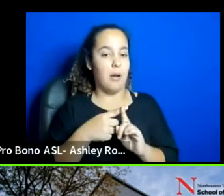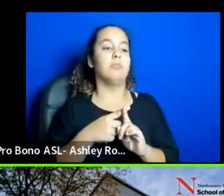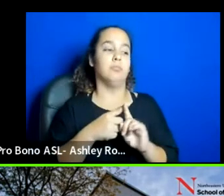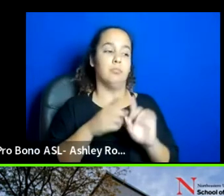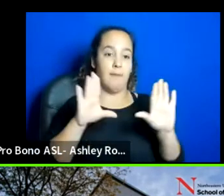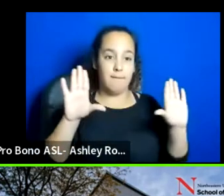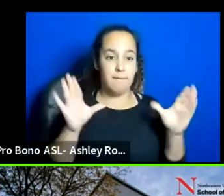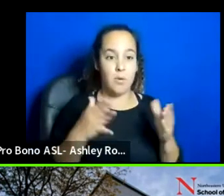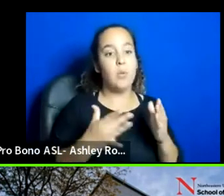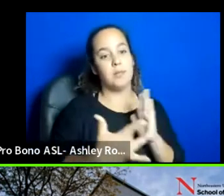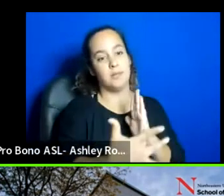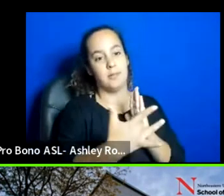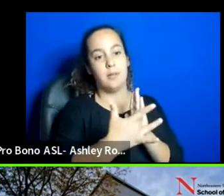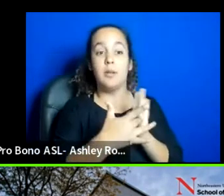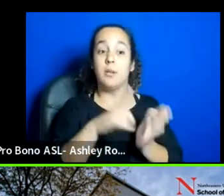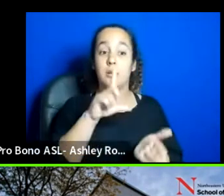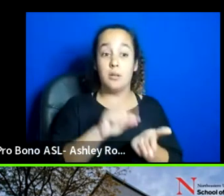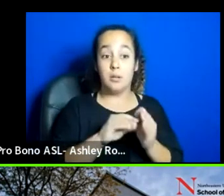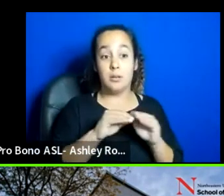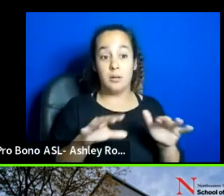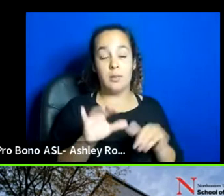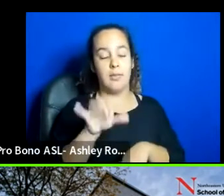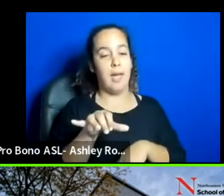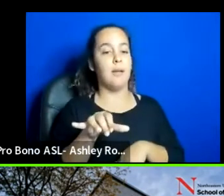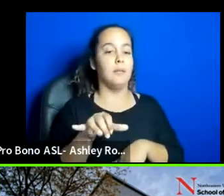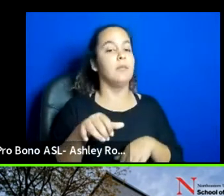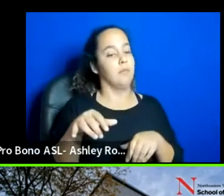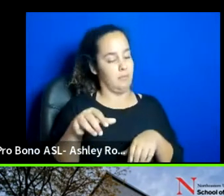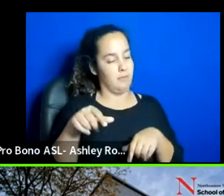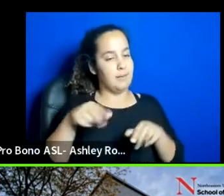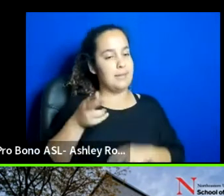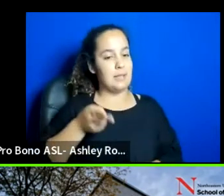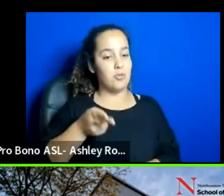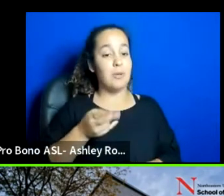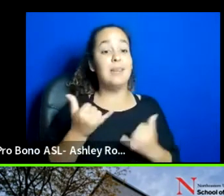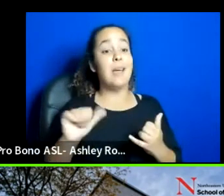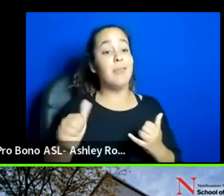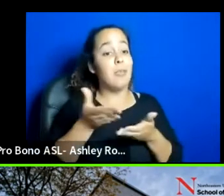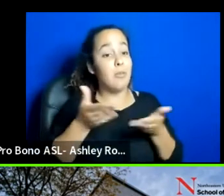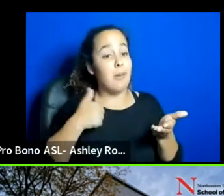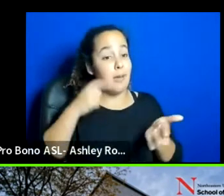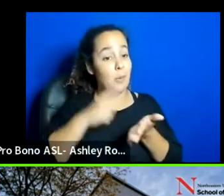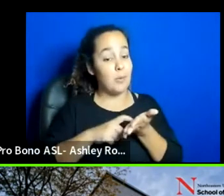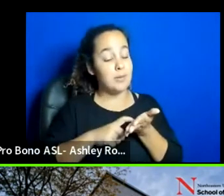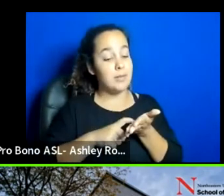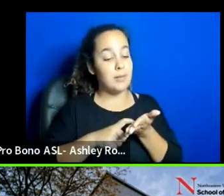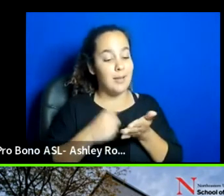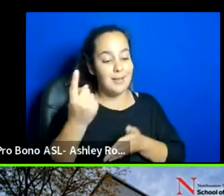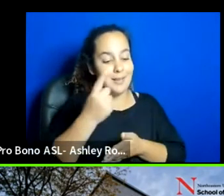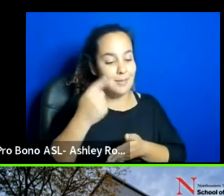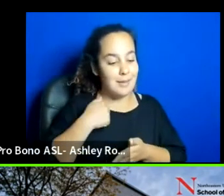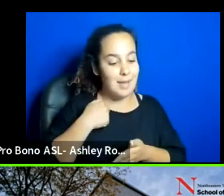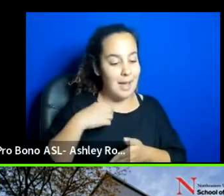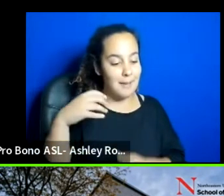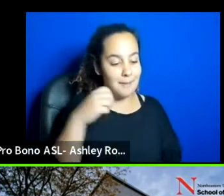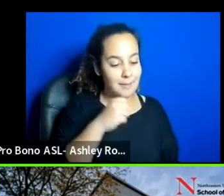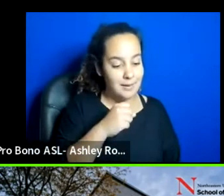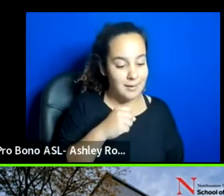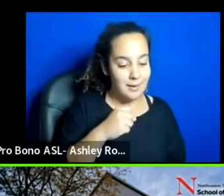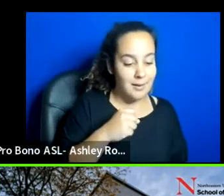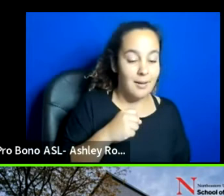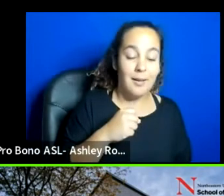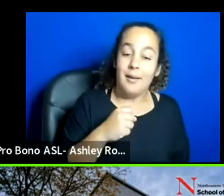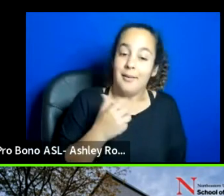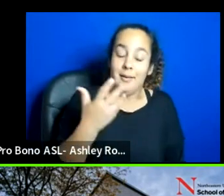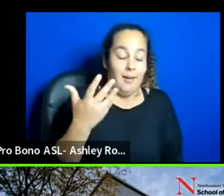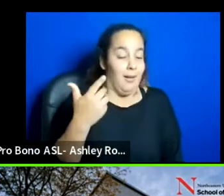technology of copying in this history. And the other thing that I noticed that was missing in this history, and not missing in like, oh my